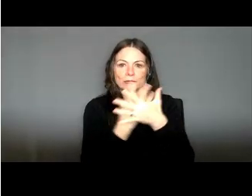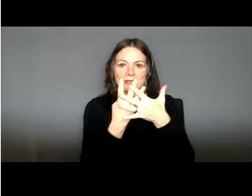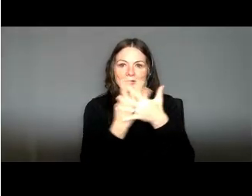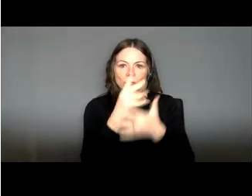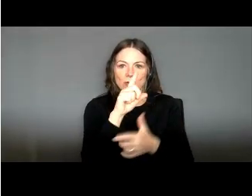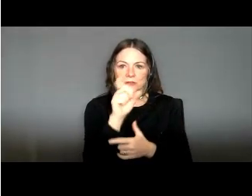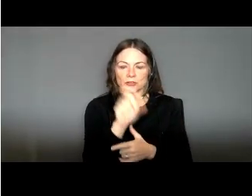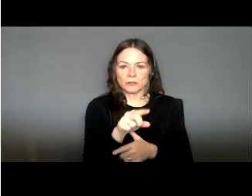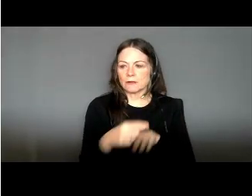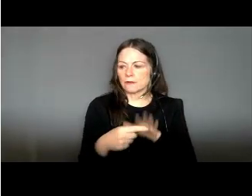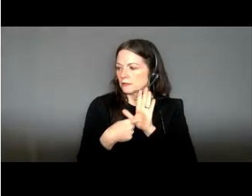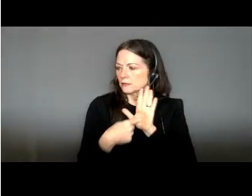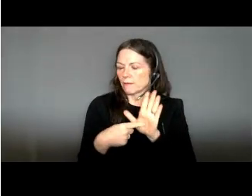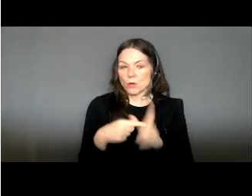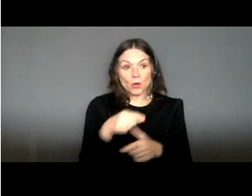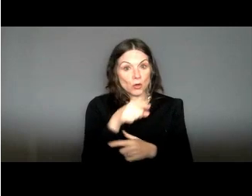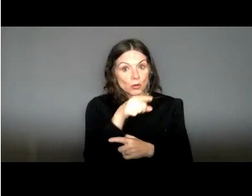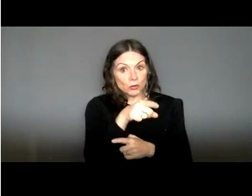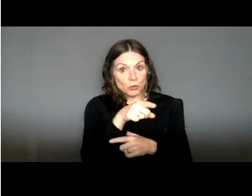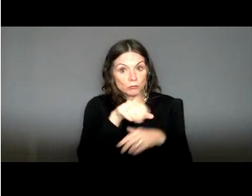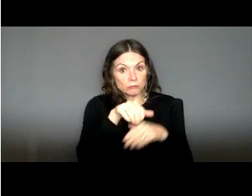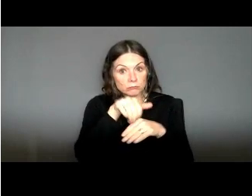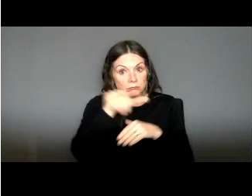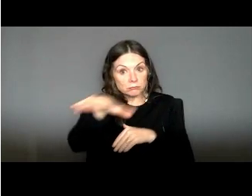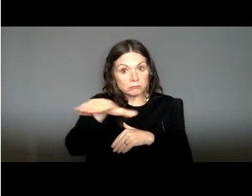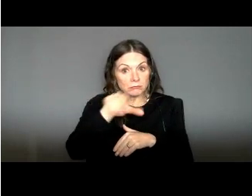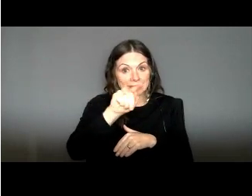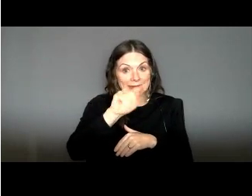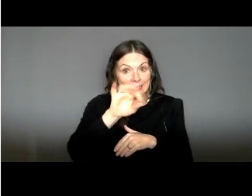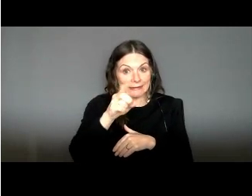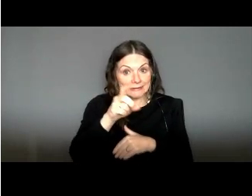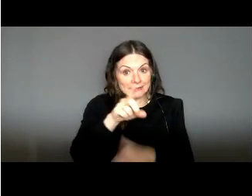you filed your taxes